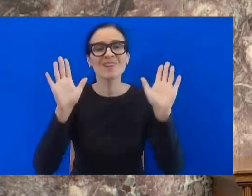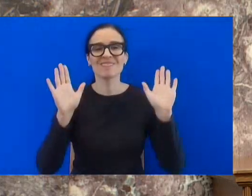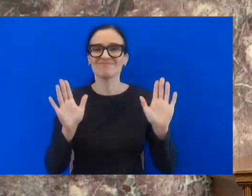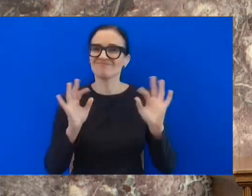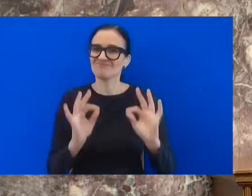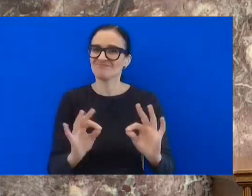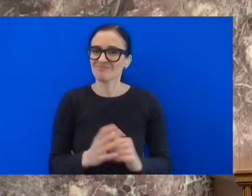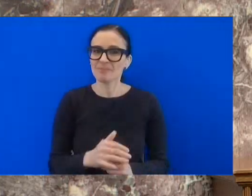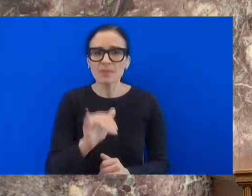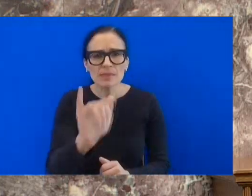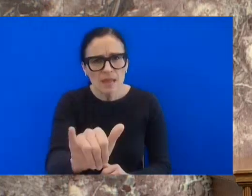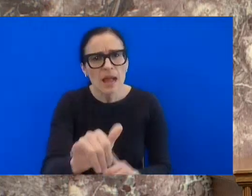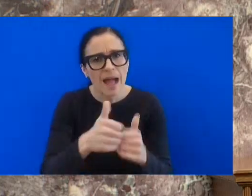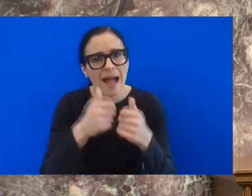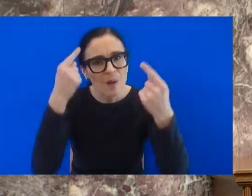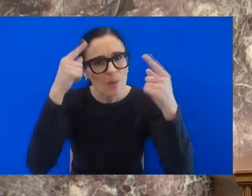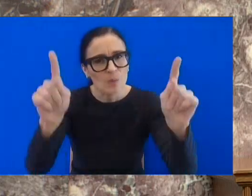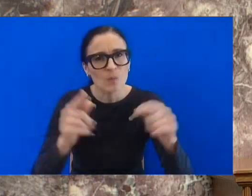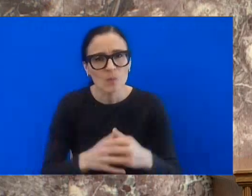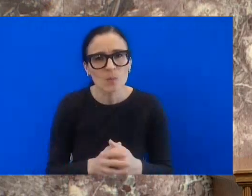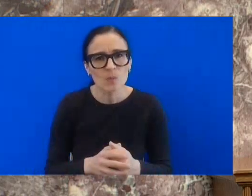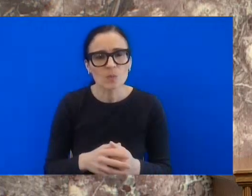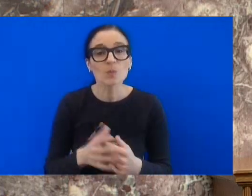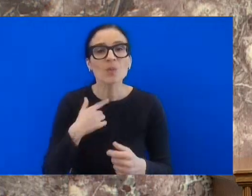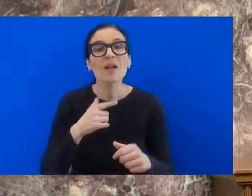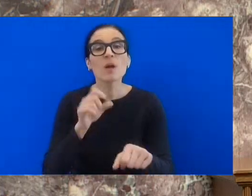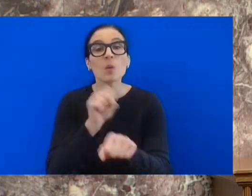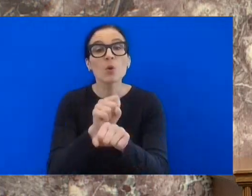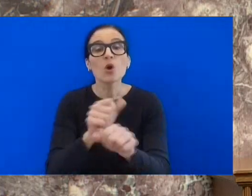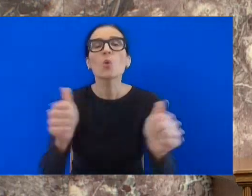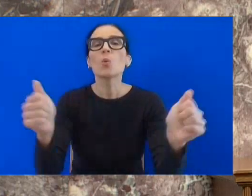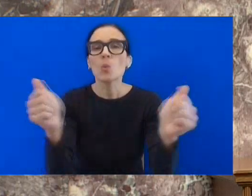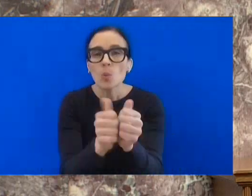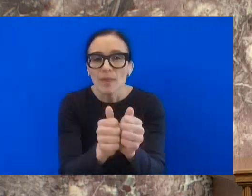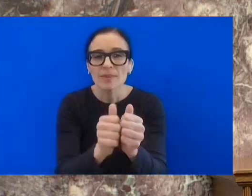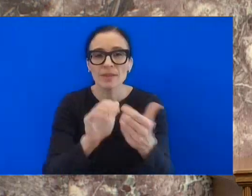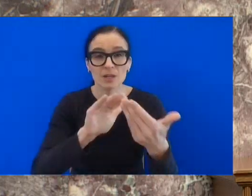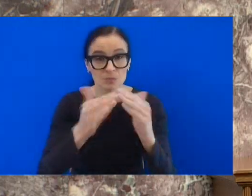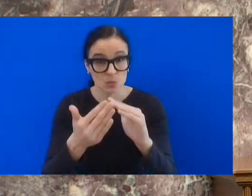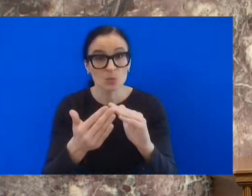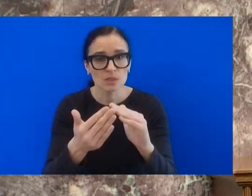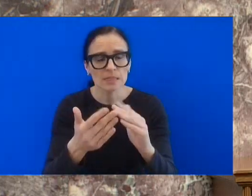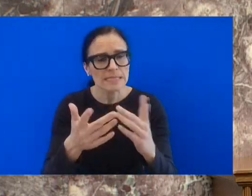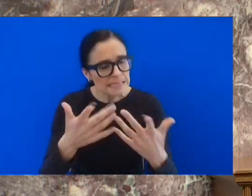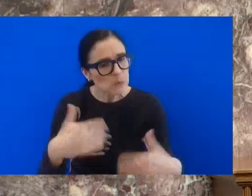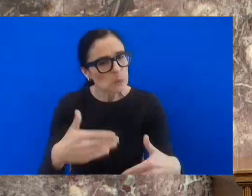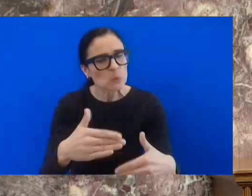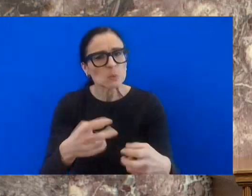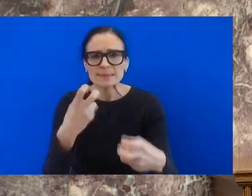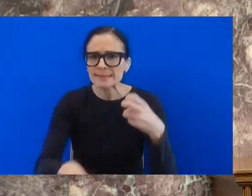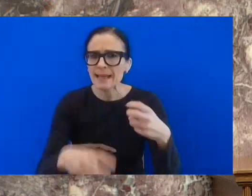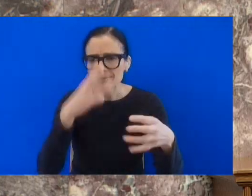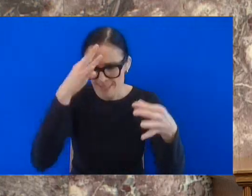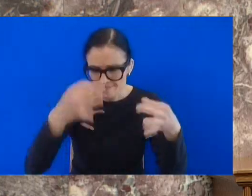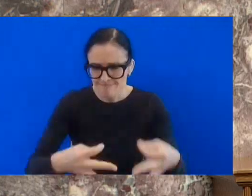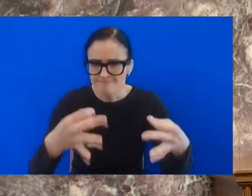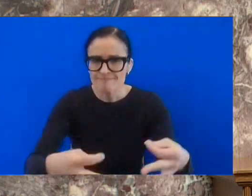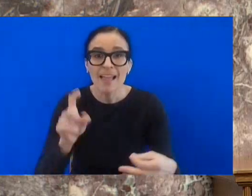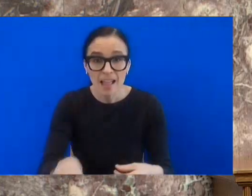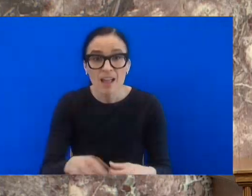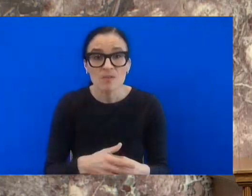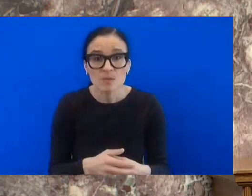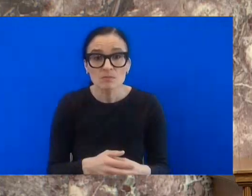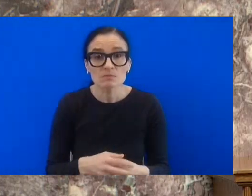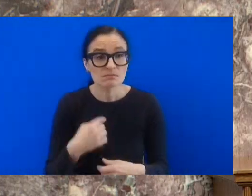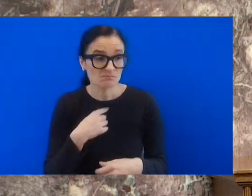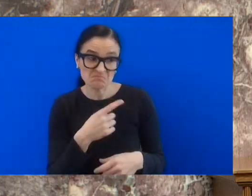appreciate what the member is saying. We need to make sure that people who have lived experience are in the centre of our conversation, and I can assure the member that they are on this side of the House.